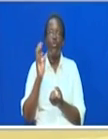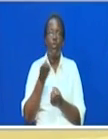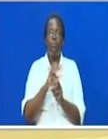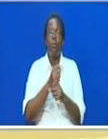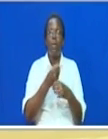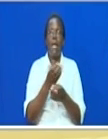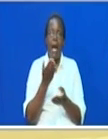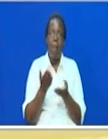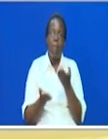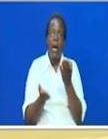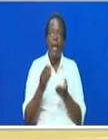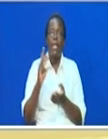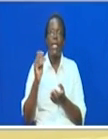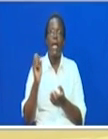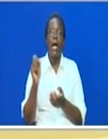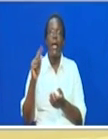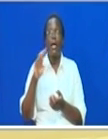by?